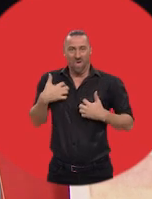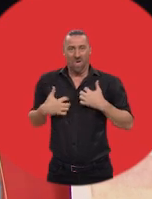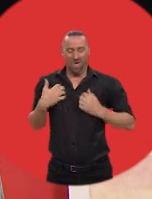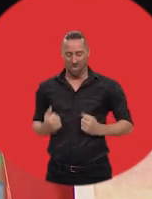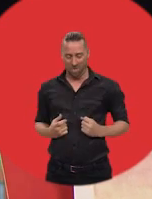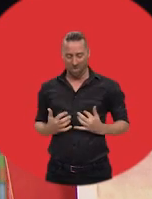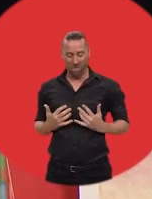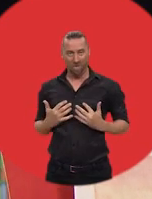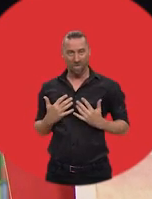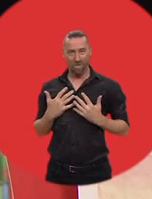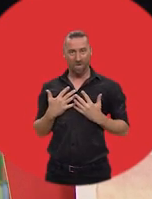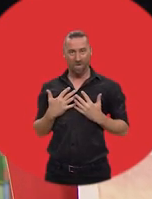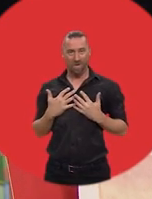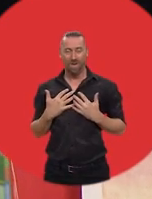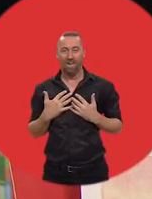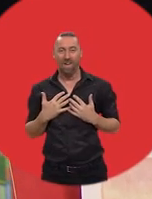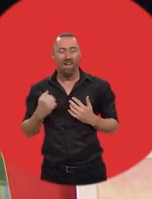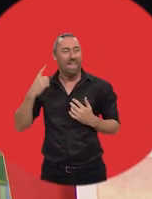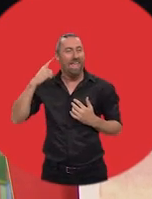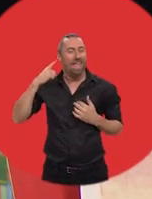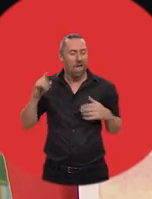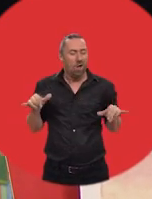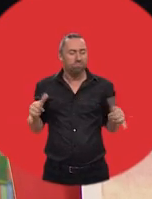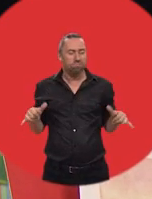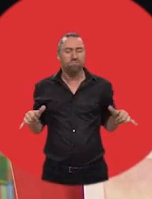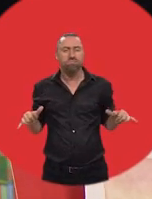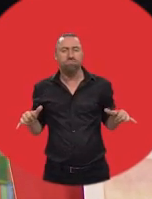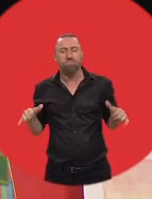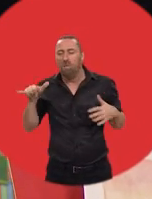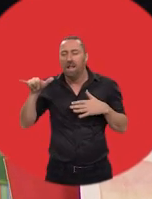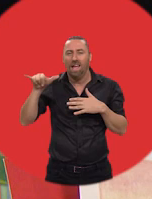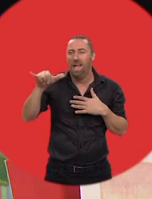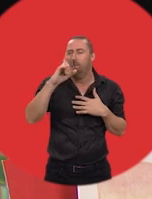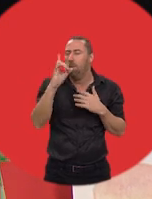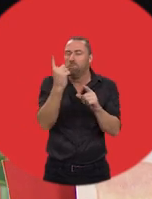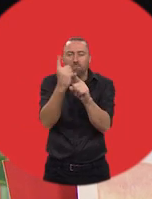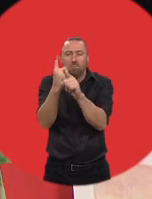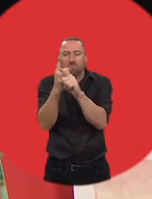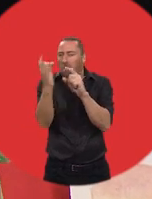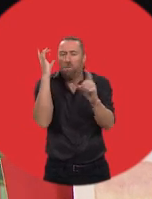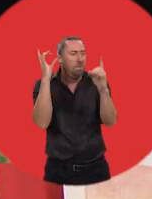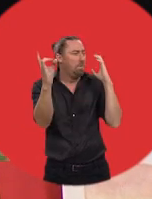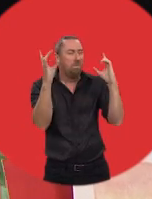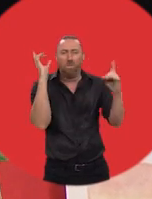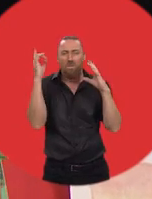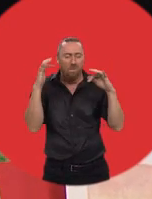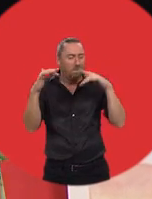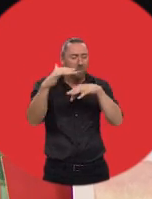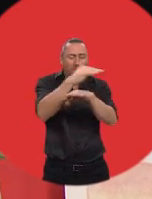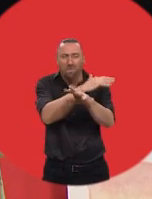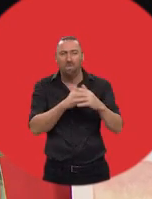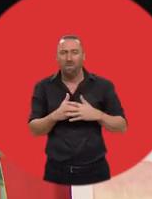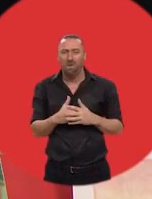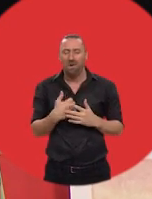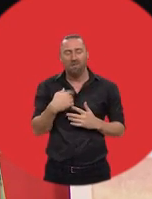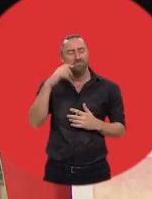always feel excited and happy, and I can hear the buzzing of the aeroplanes and the busyness of people